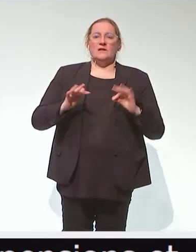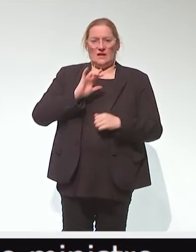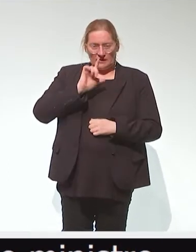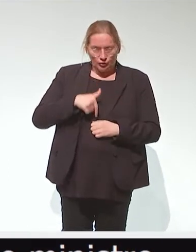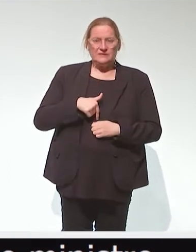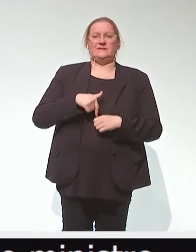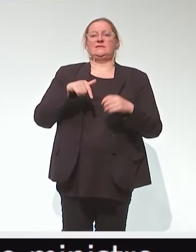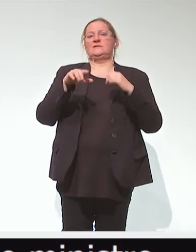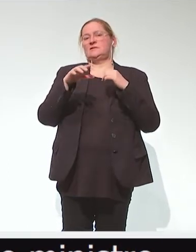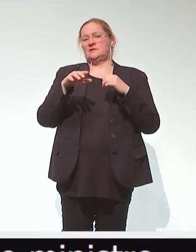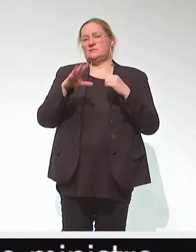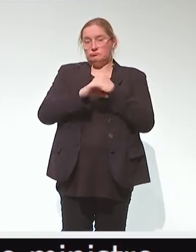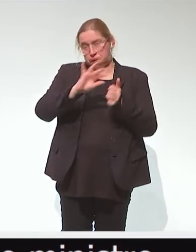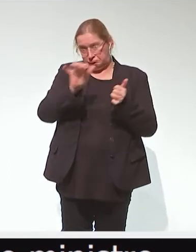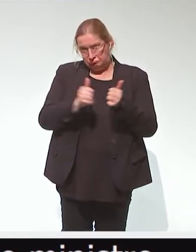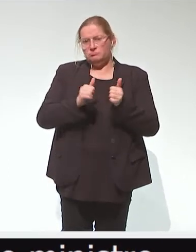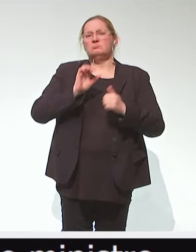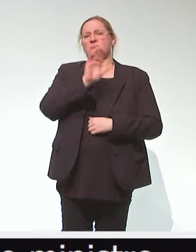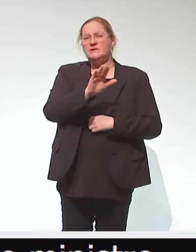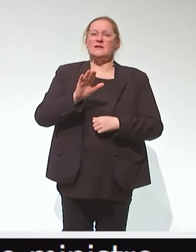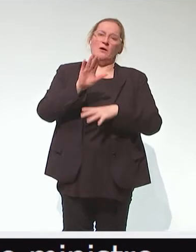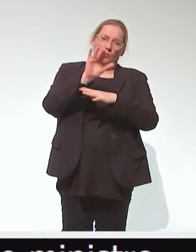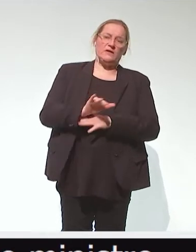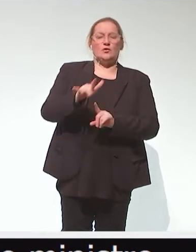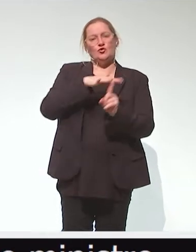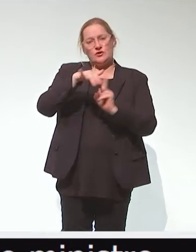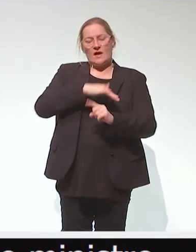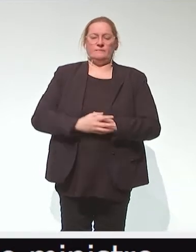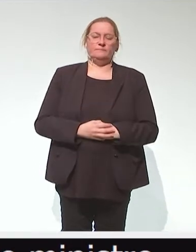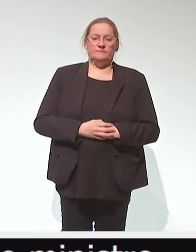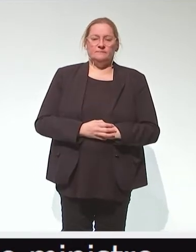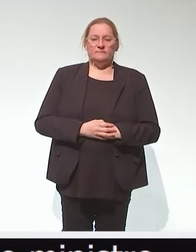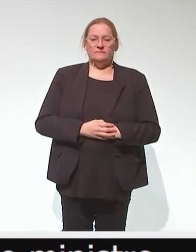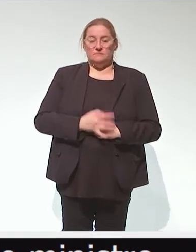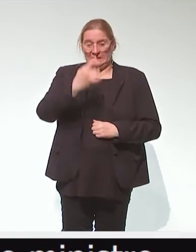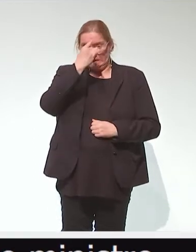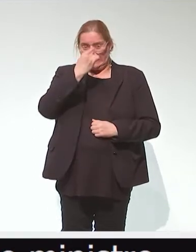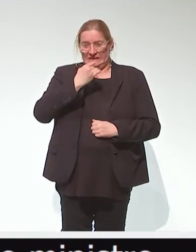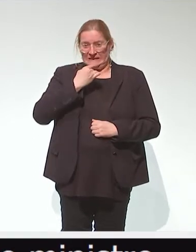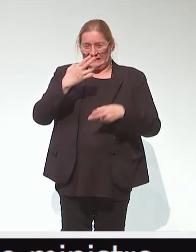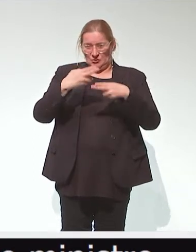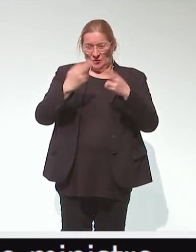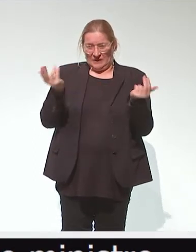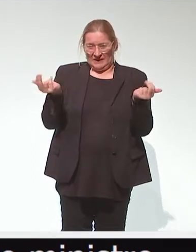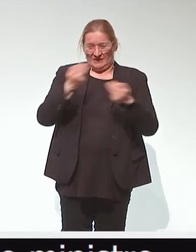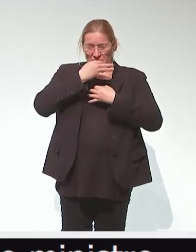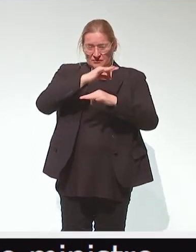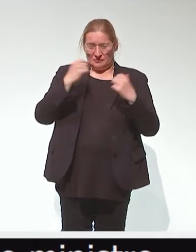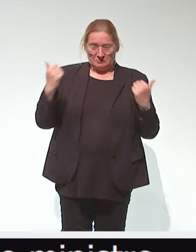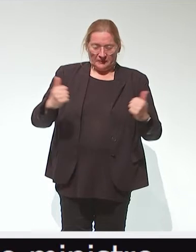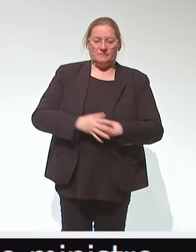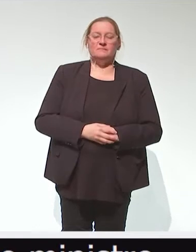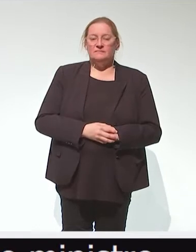Social and Solidarity Economy. Then Elina Selmina, Deputy State Secretary, Ministry